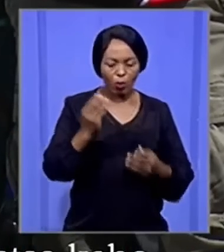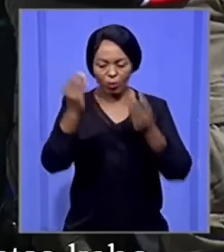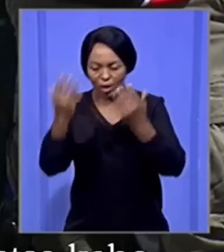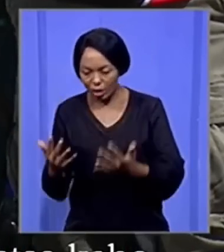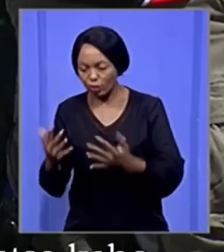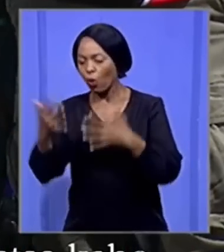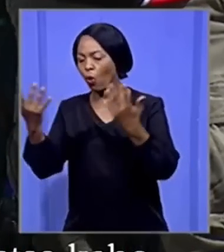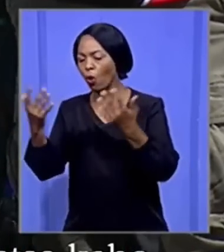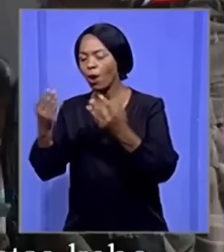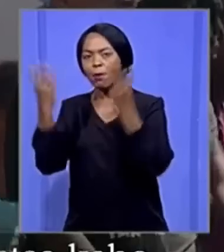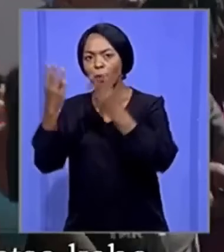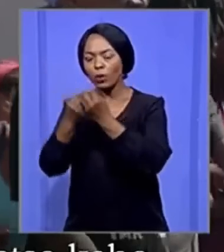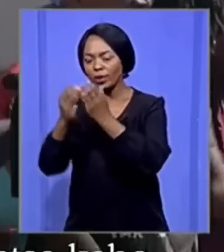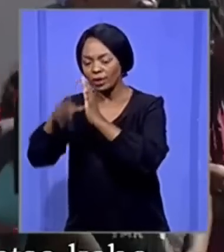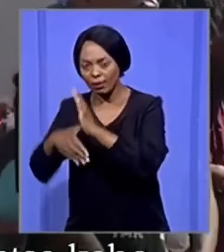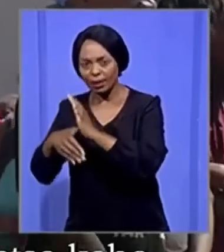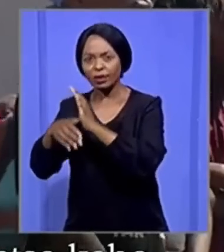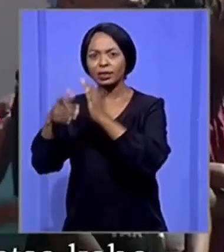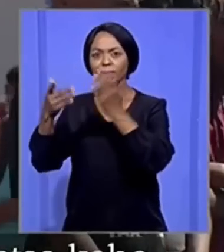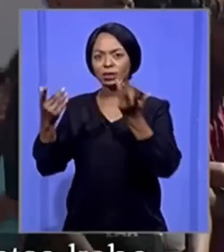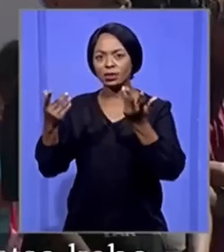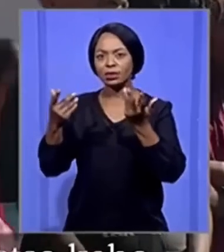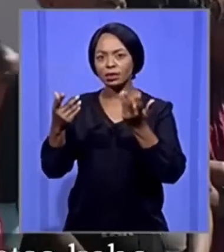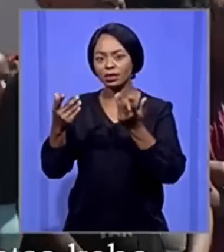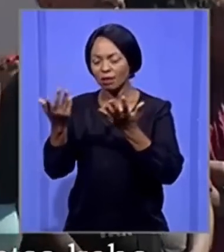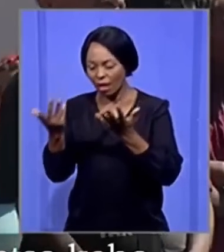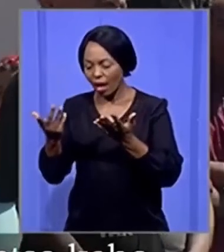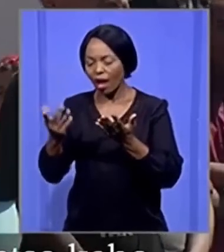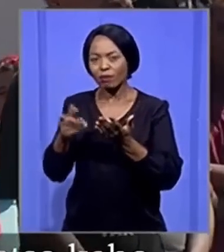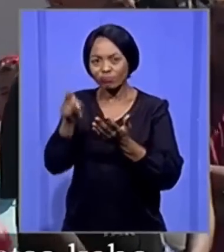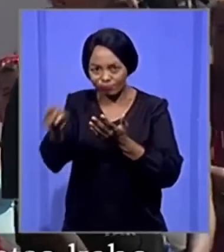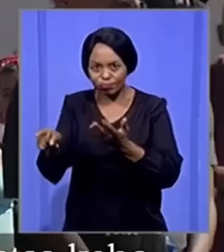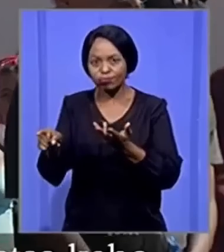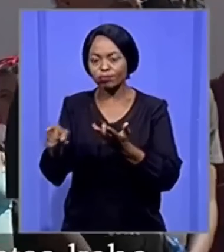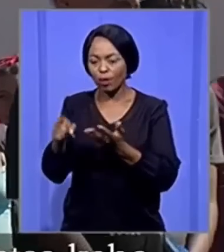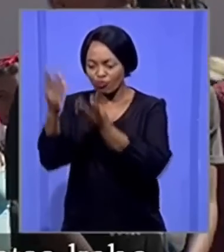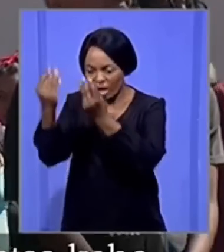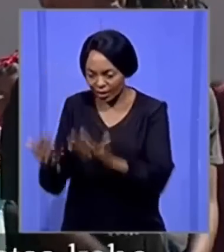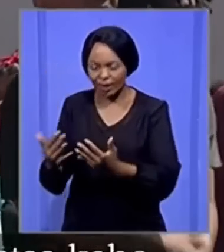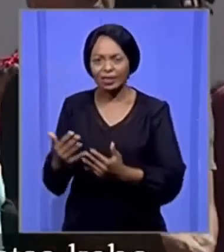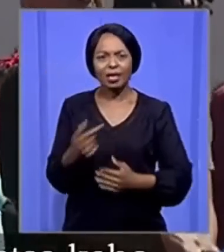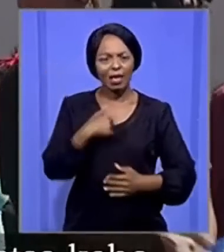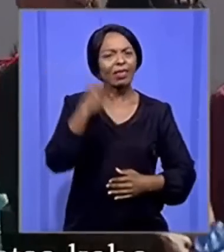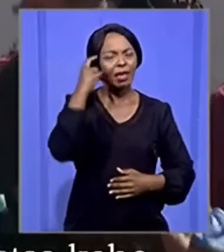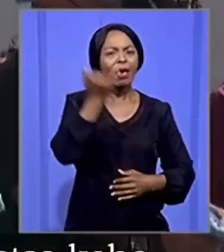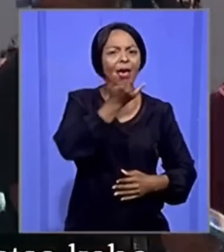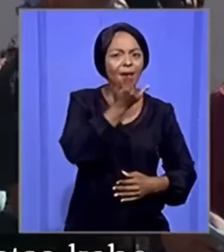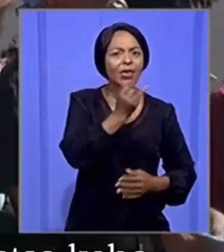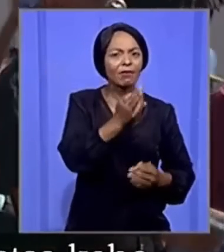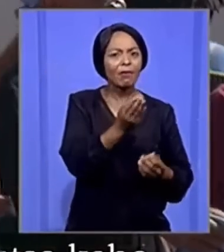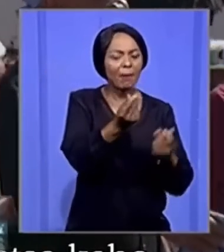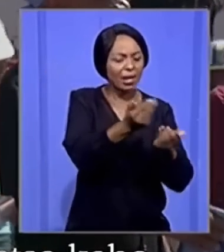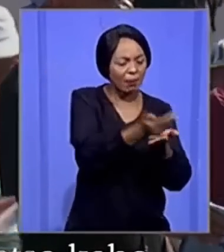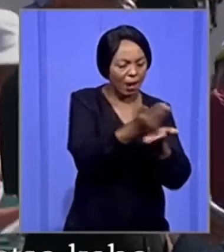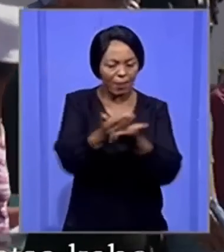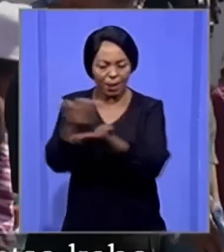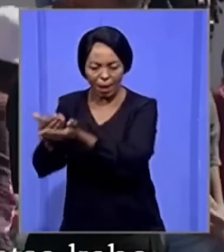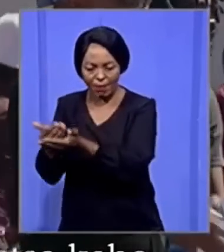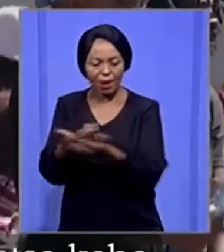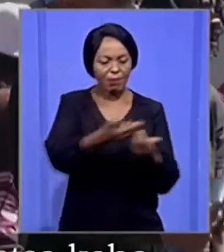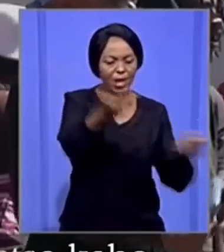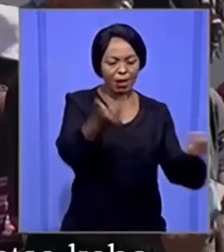people living with disabilities so re a thabela eo le yona re thabela le gore no minister gore do tla bea tšhelete e nngwe